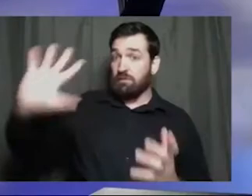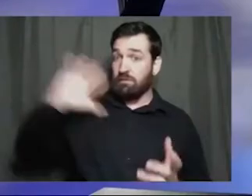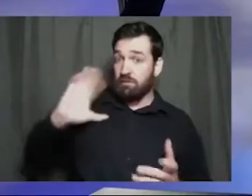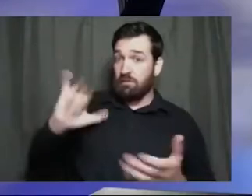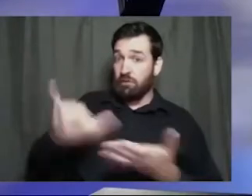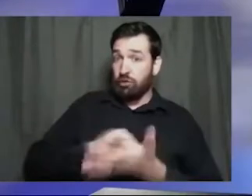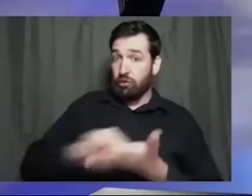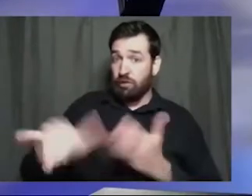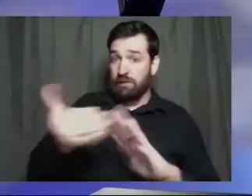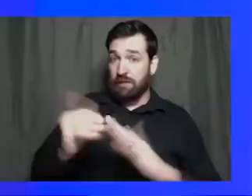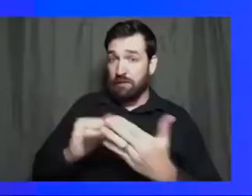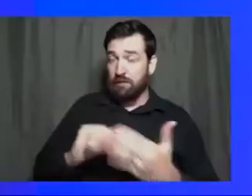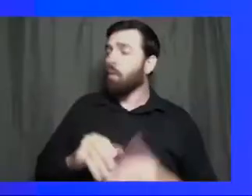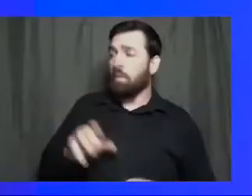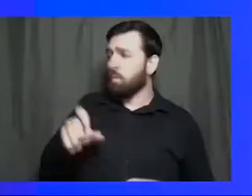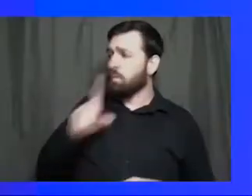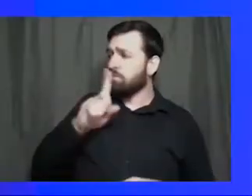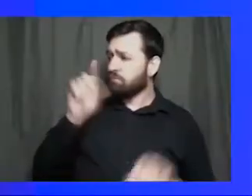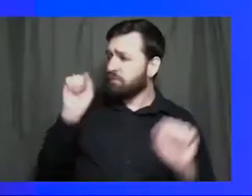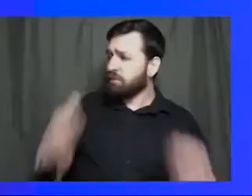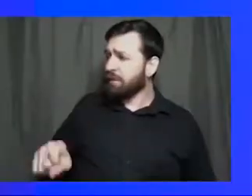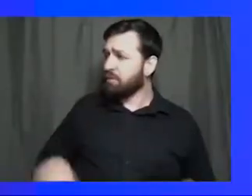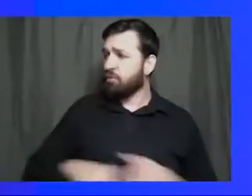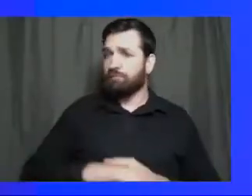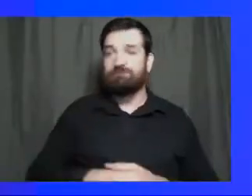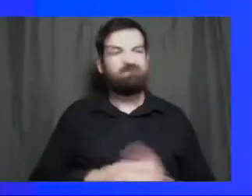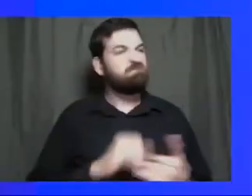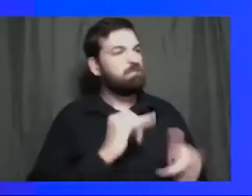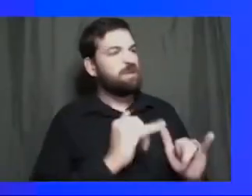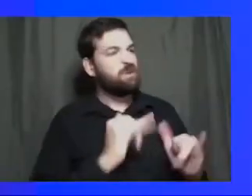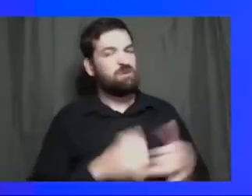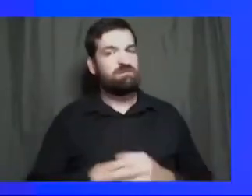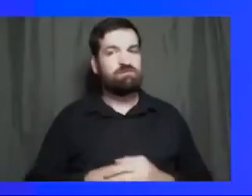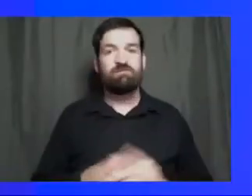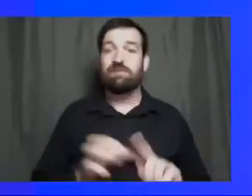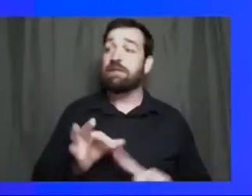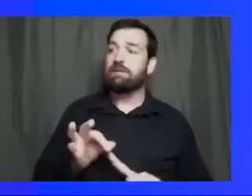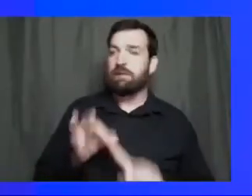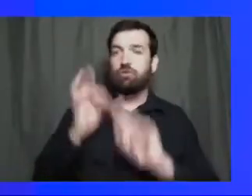there's a possibility of that. We do too. Really? Especially if this variant, again, the Delta